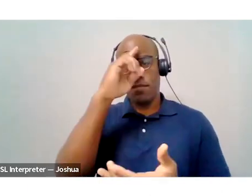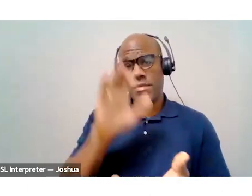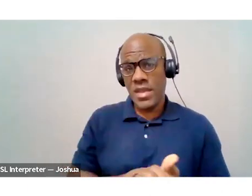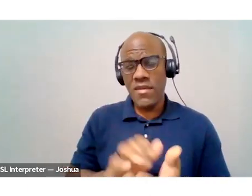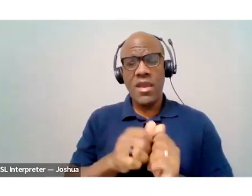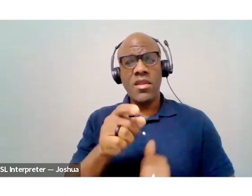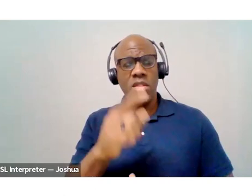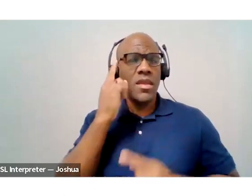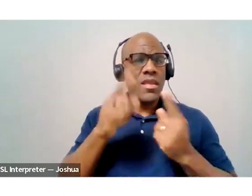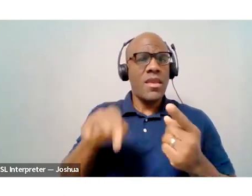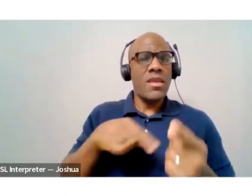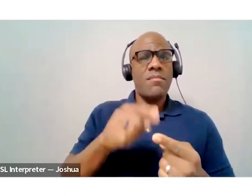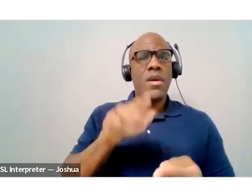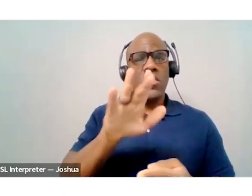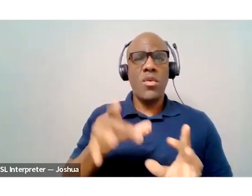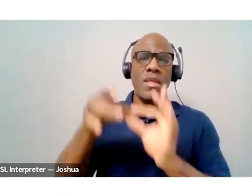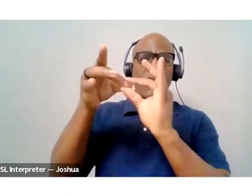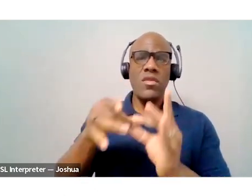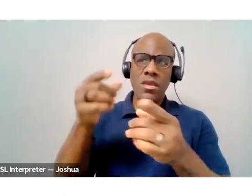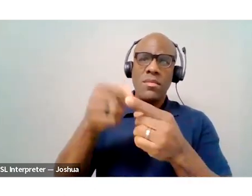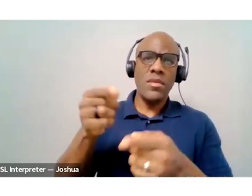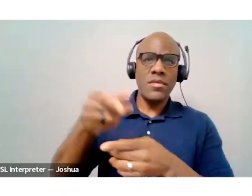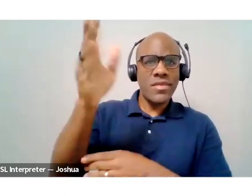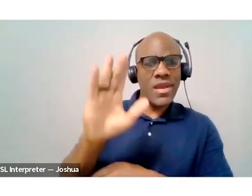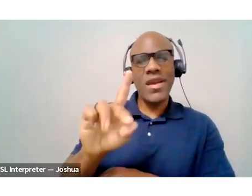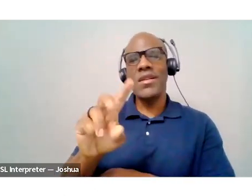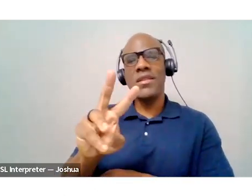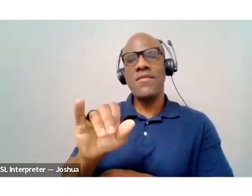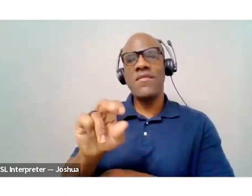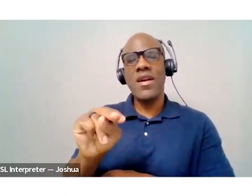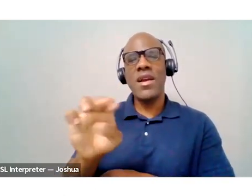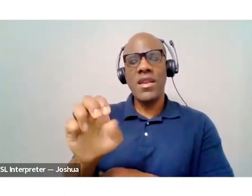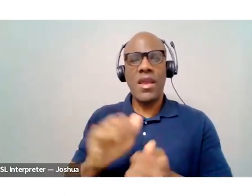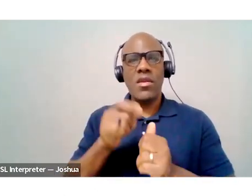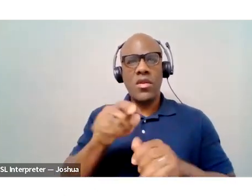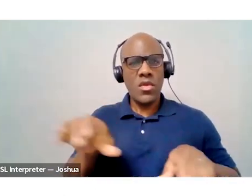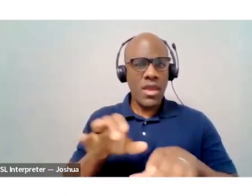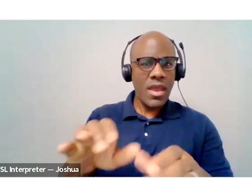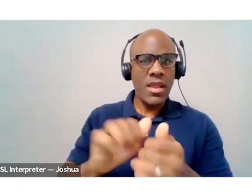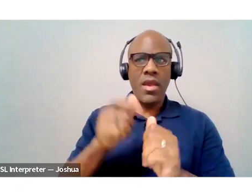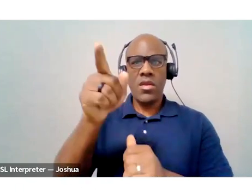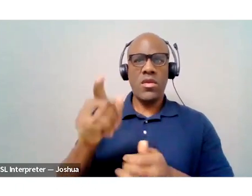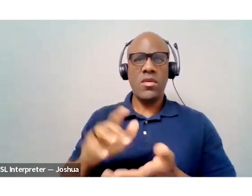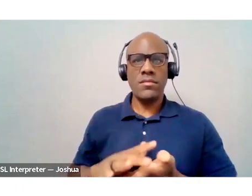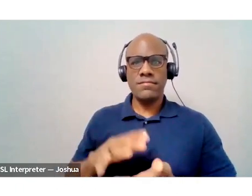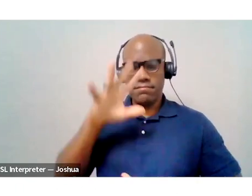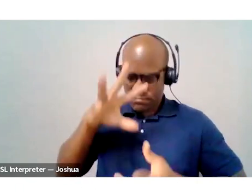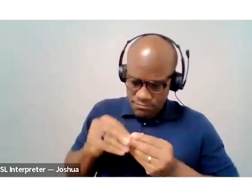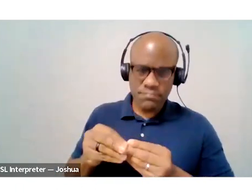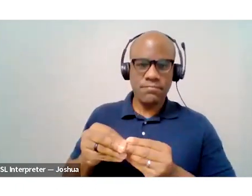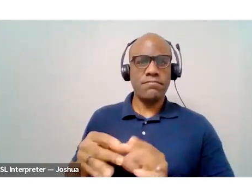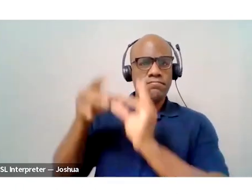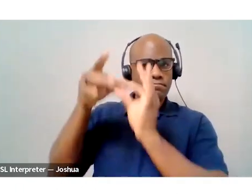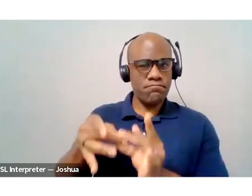your relationship to the divine? How do you act on it? How are you reproduced through it? And what he's basically arguing is